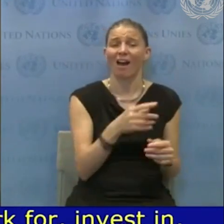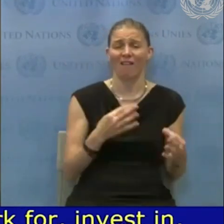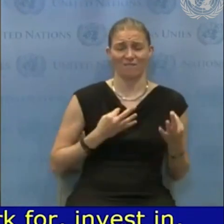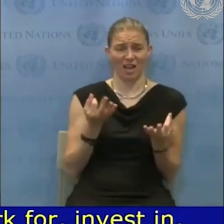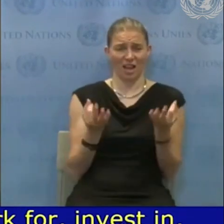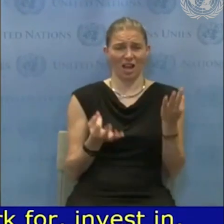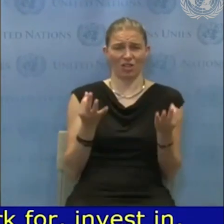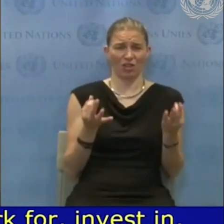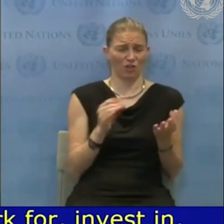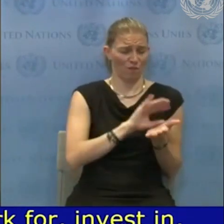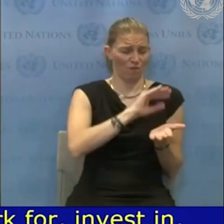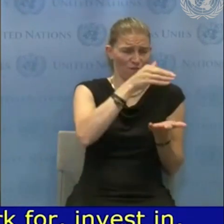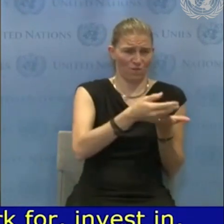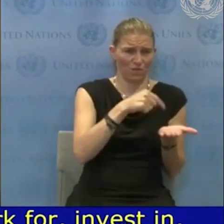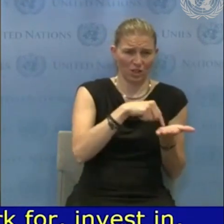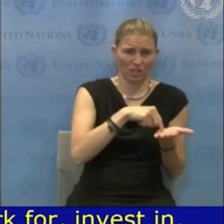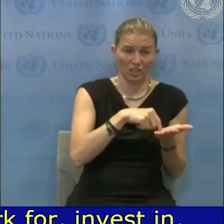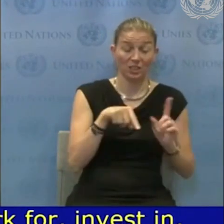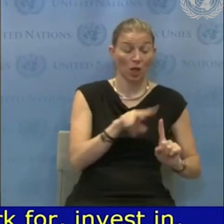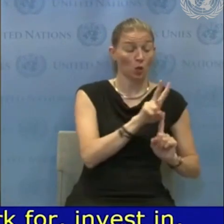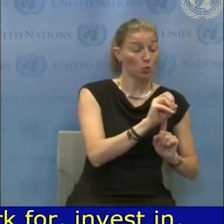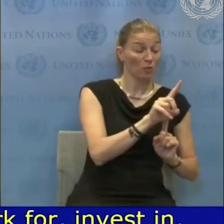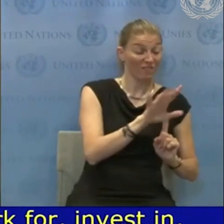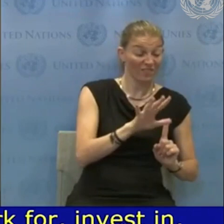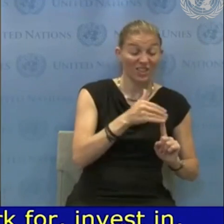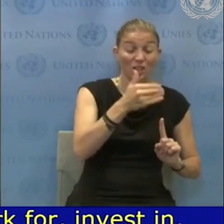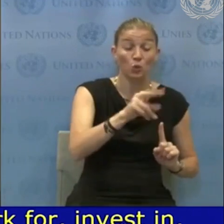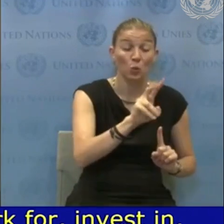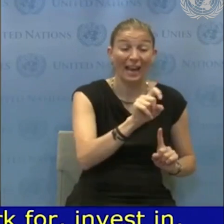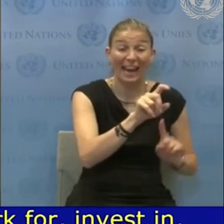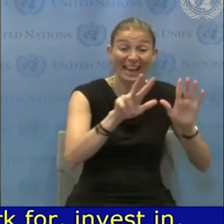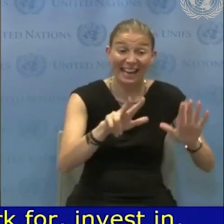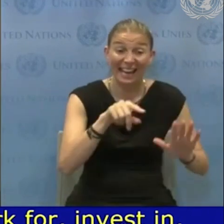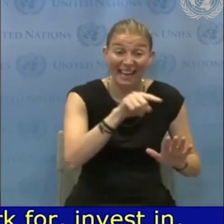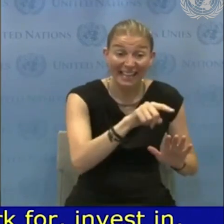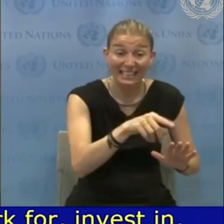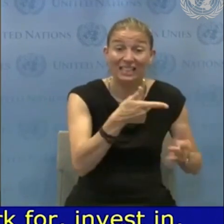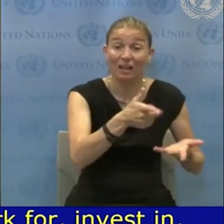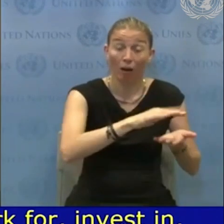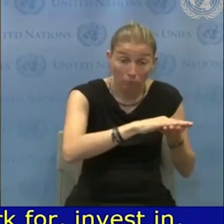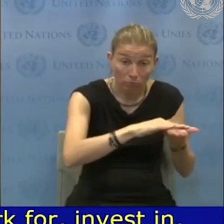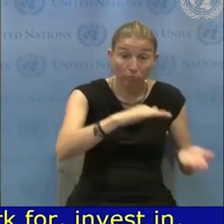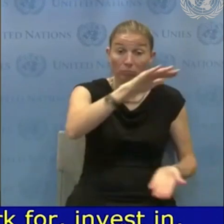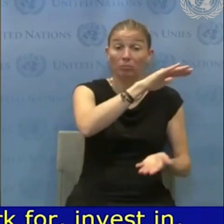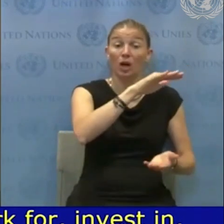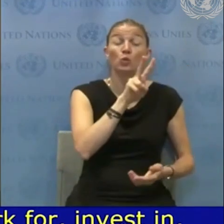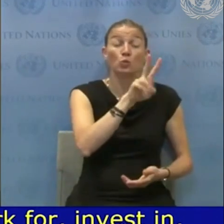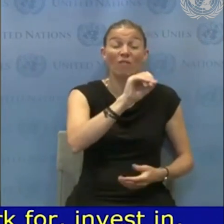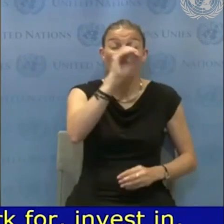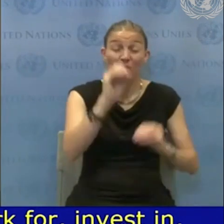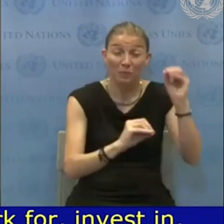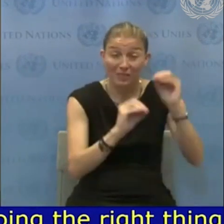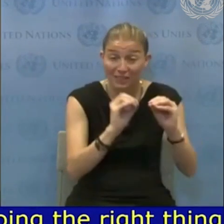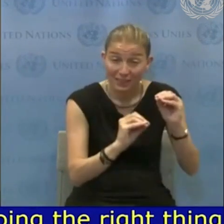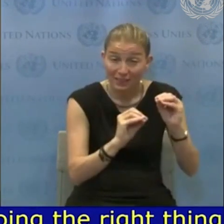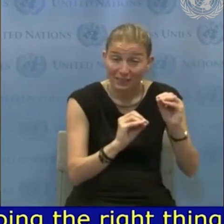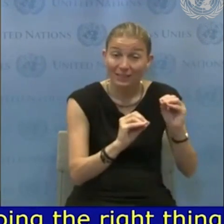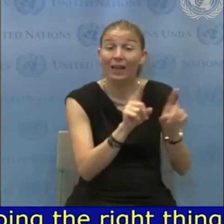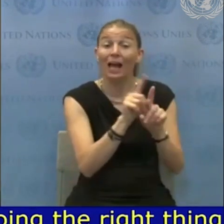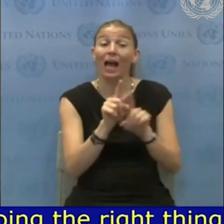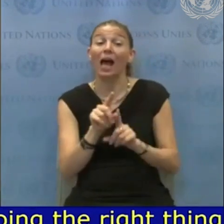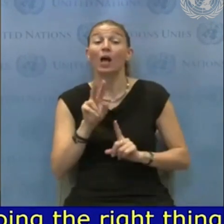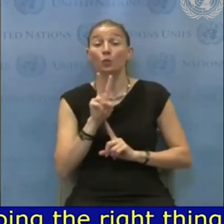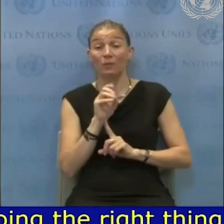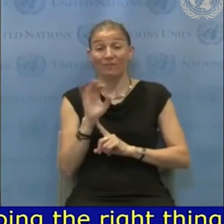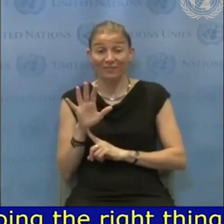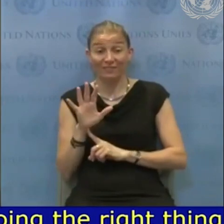250% just from 2015 to 2018, and large financial institutions are setting up SDG investment funds.